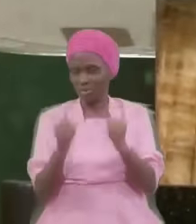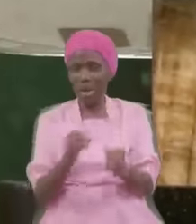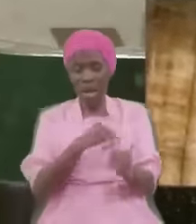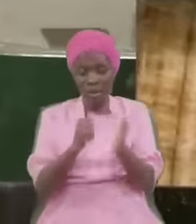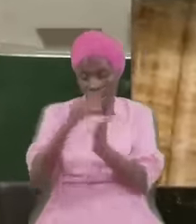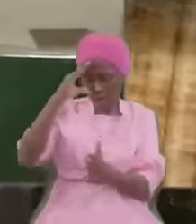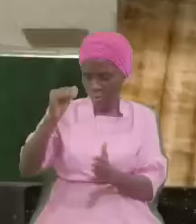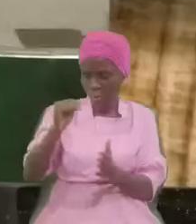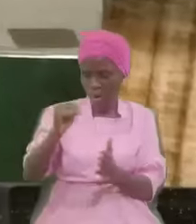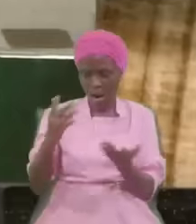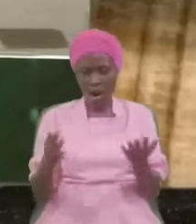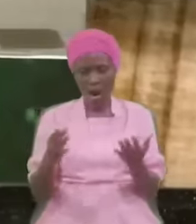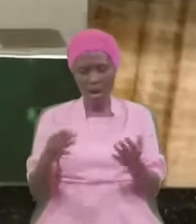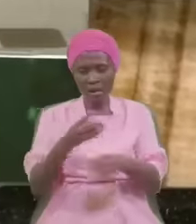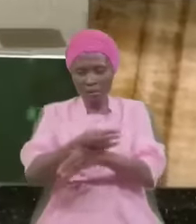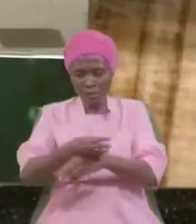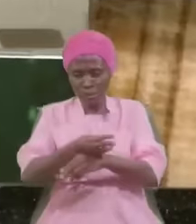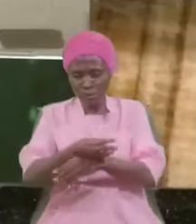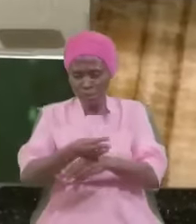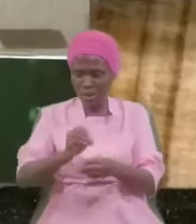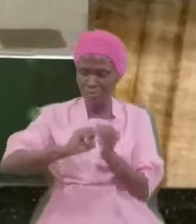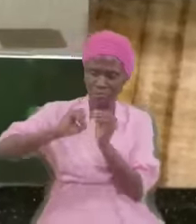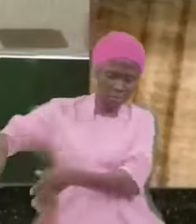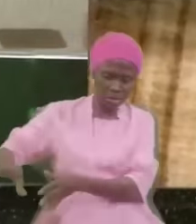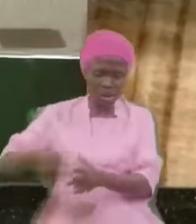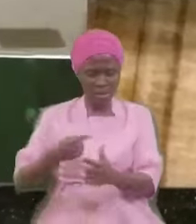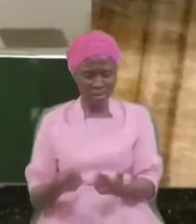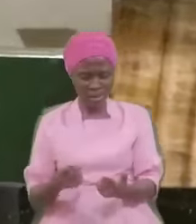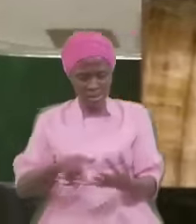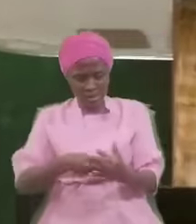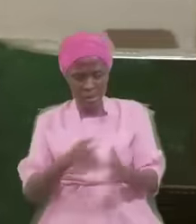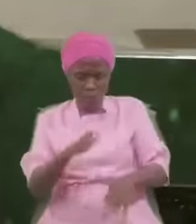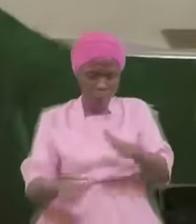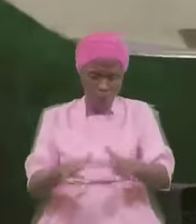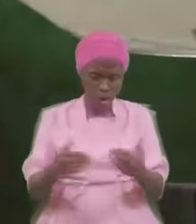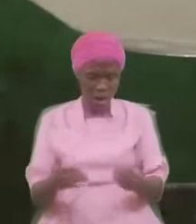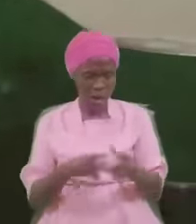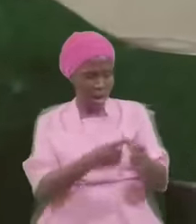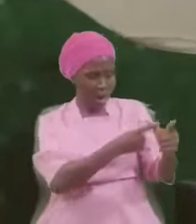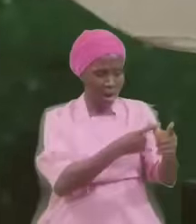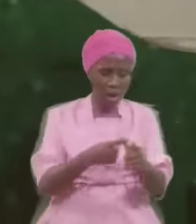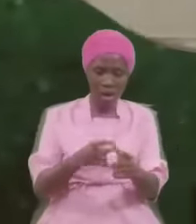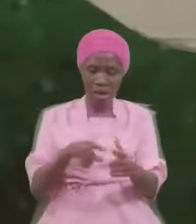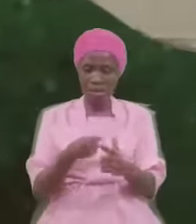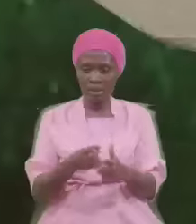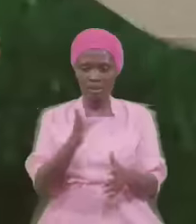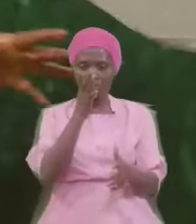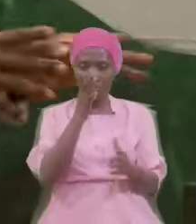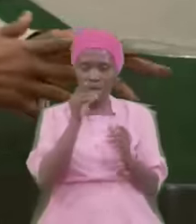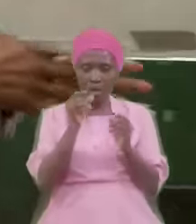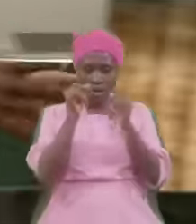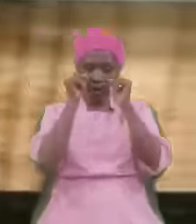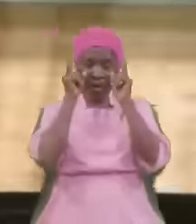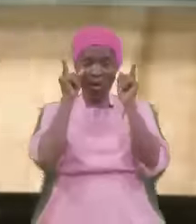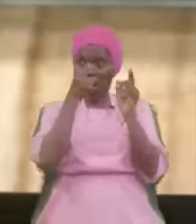And he walked like I'm walking. And he ran like I can run. And the mother opened her eyes and saw